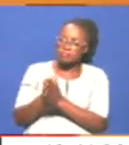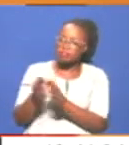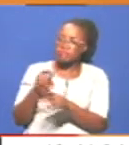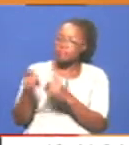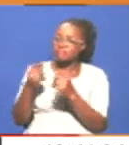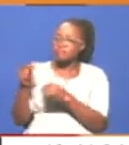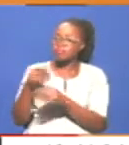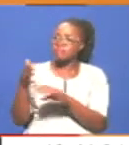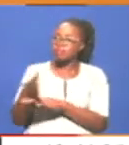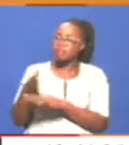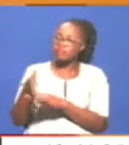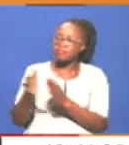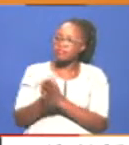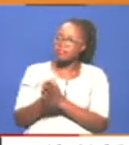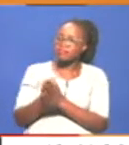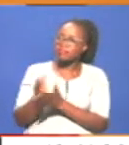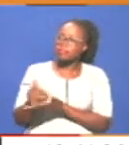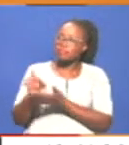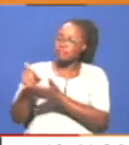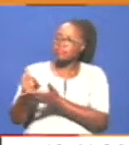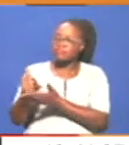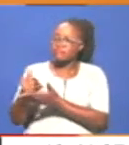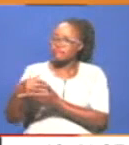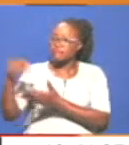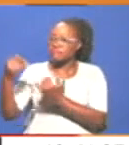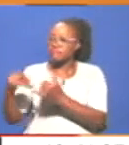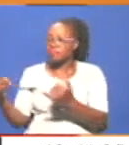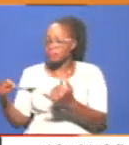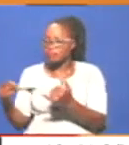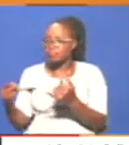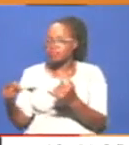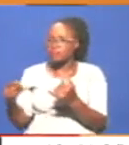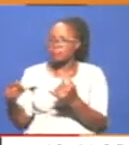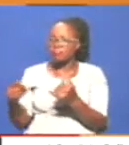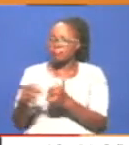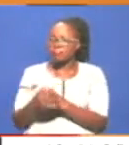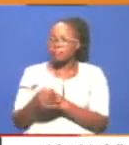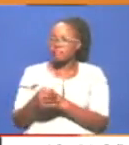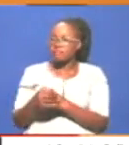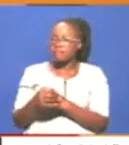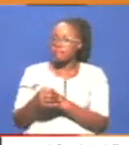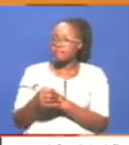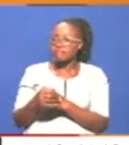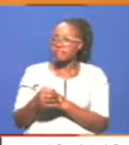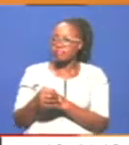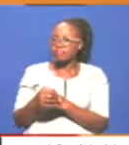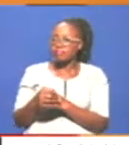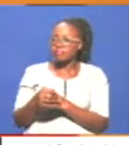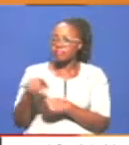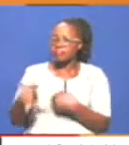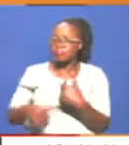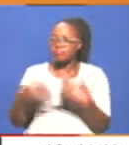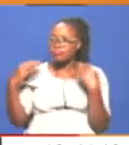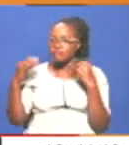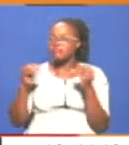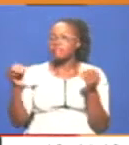cheating and being helped offline, or someone you're online and someone is next to you, you also don't enjoy the game. Because between